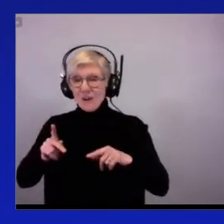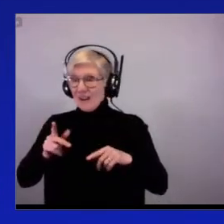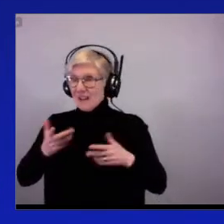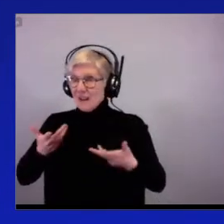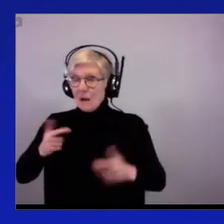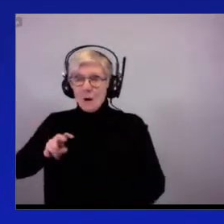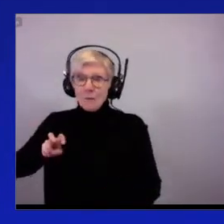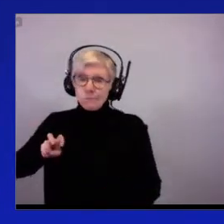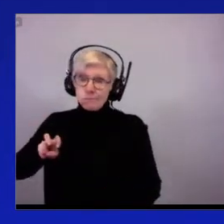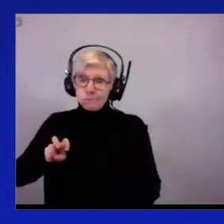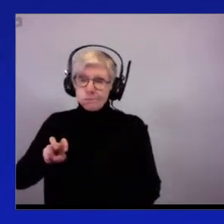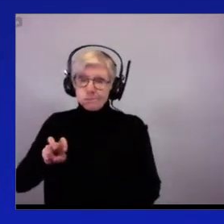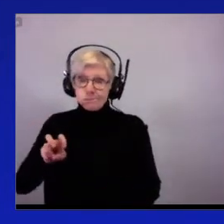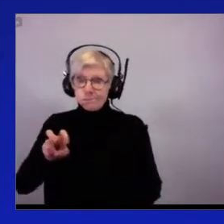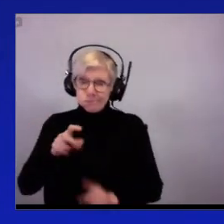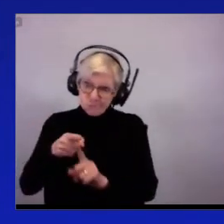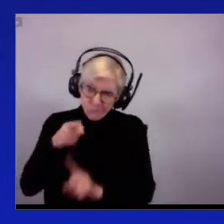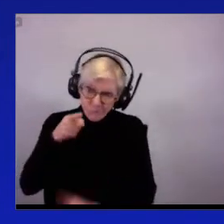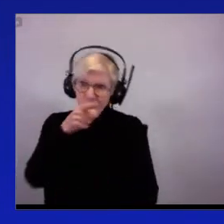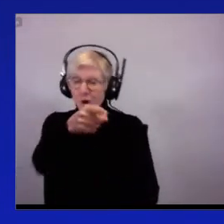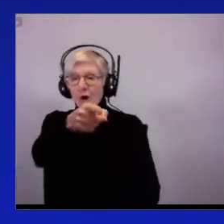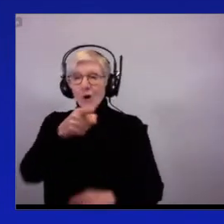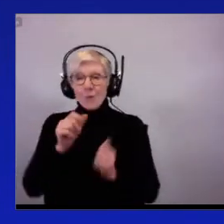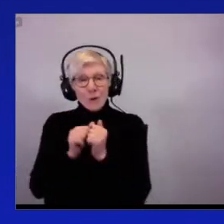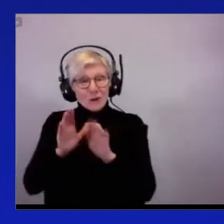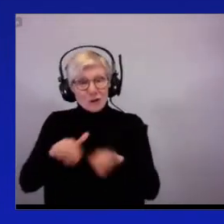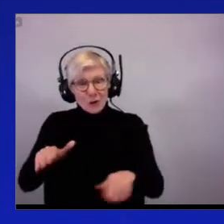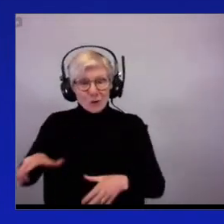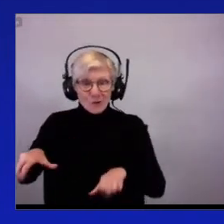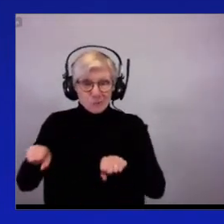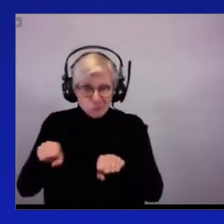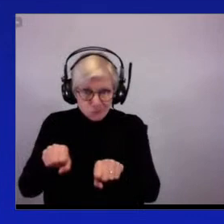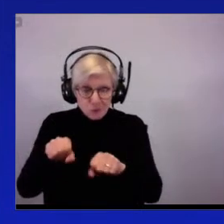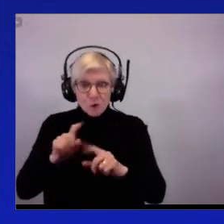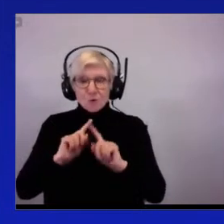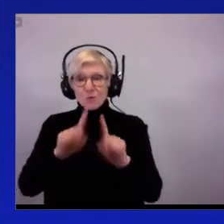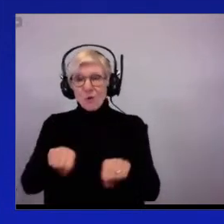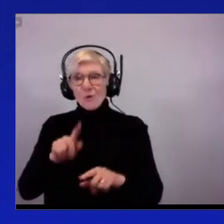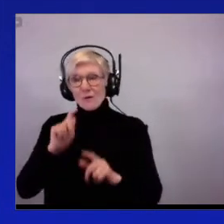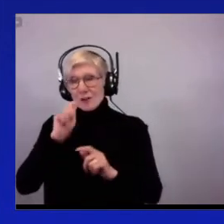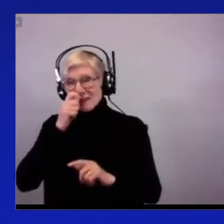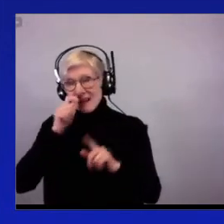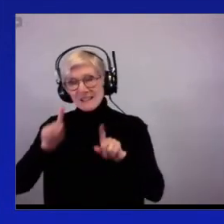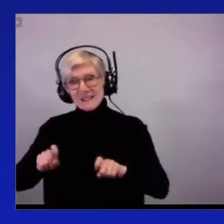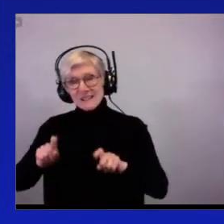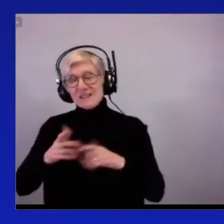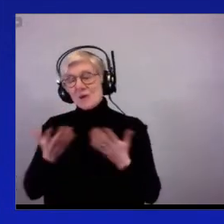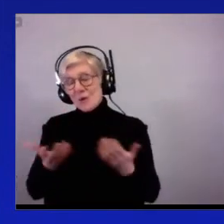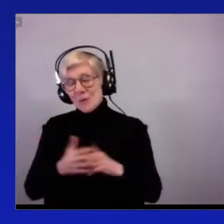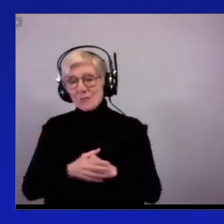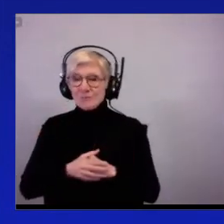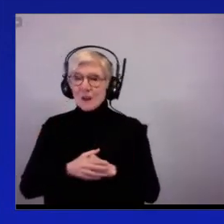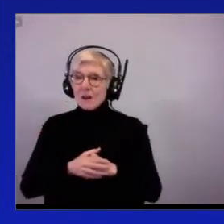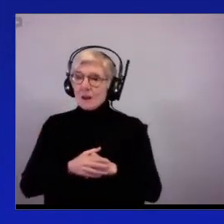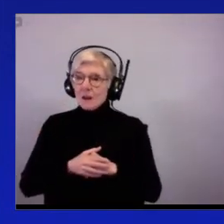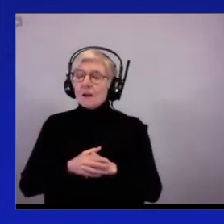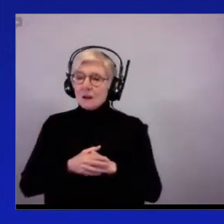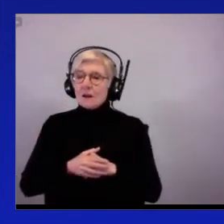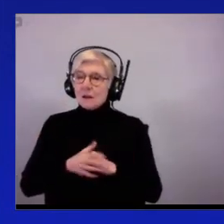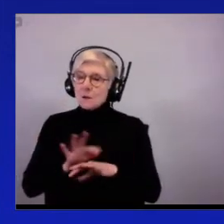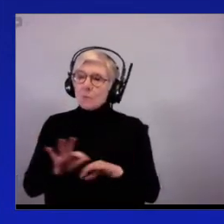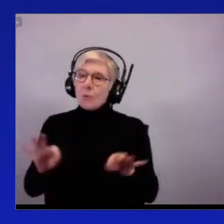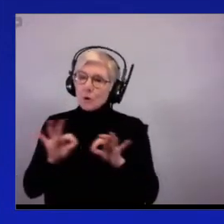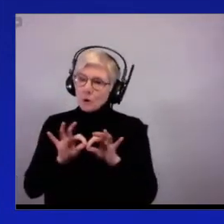to travel long distances, often with children, to get tested. So we want to ensure that there